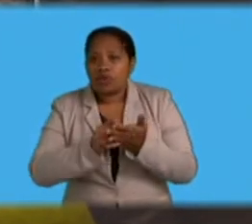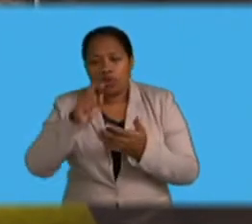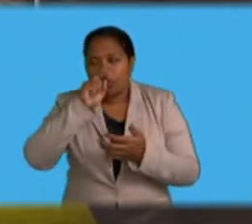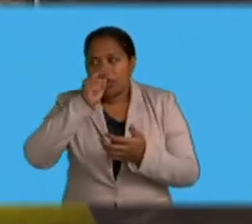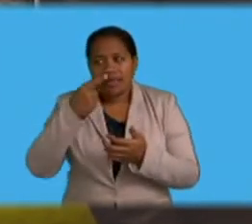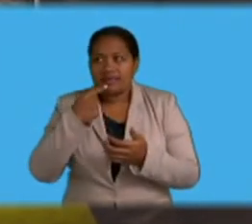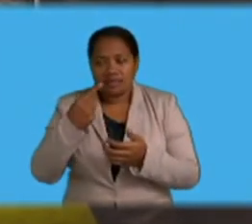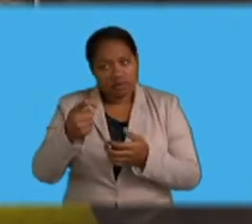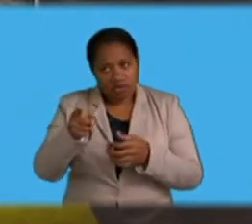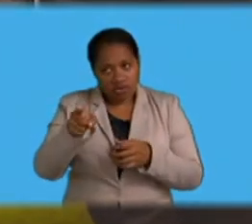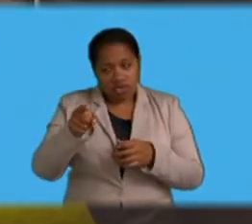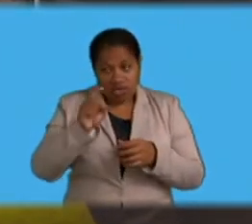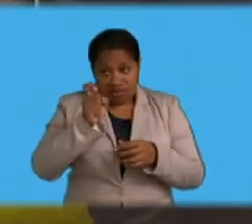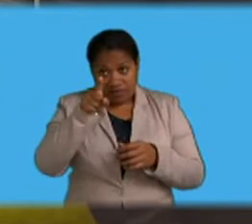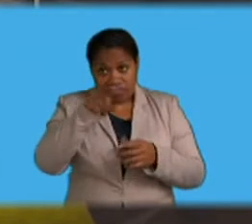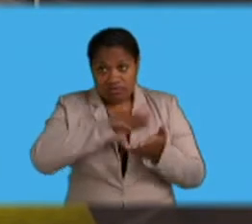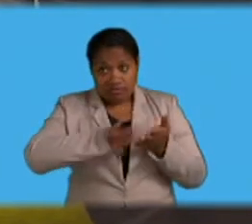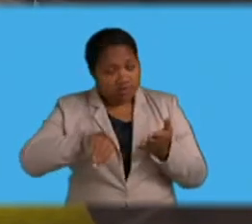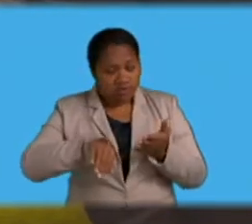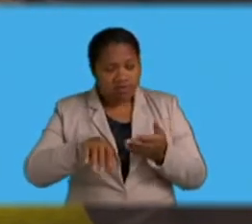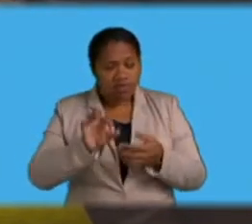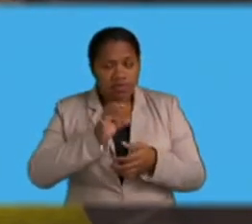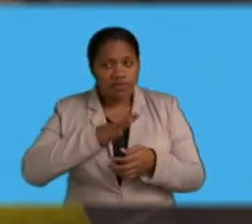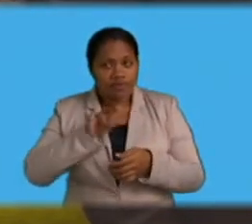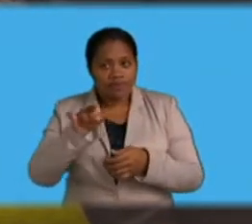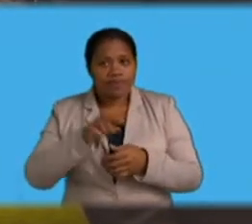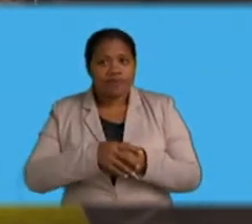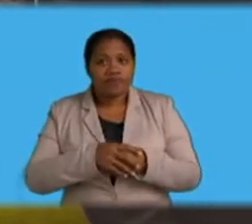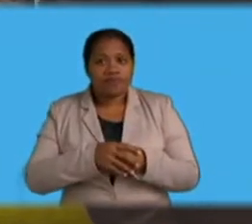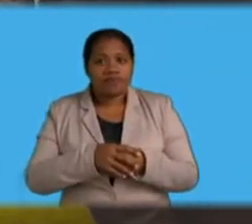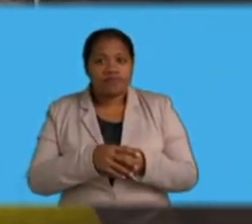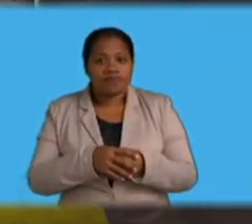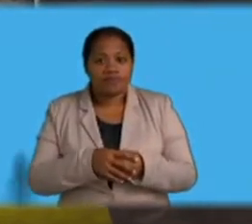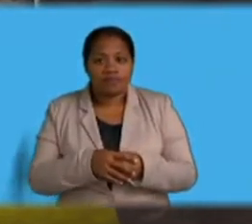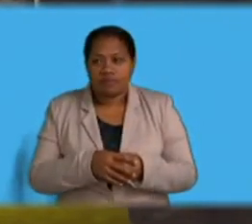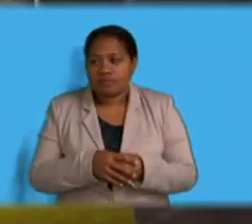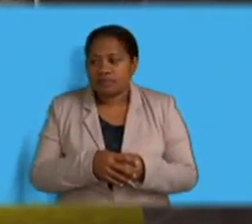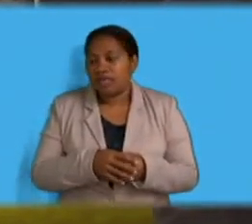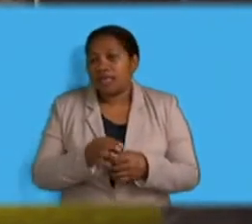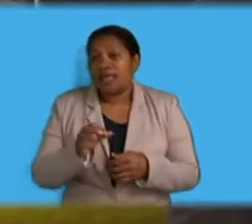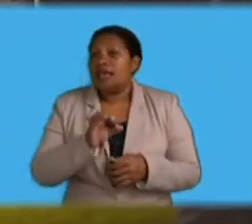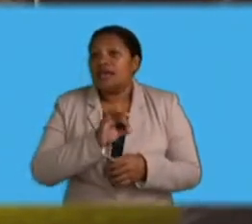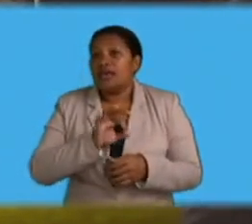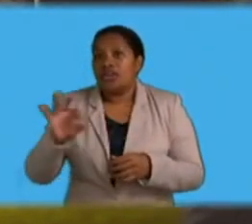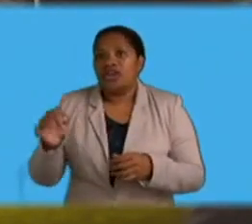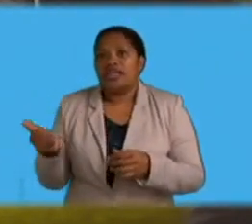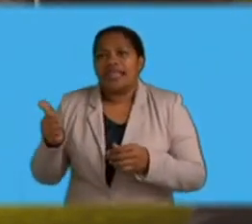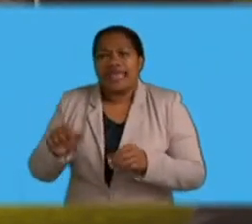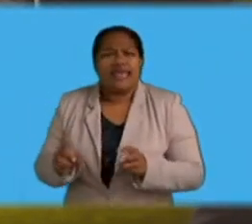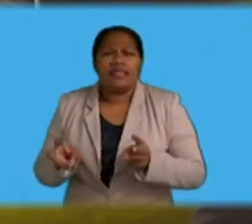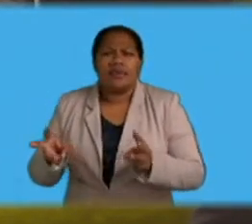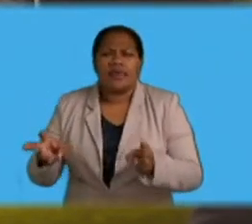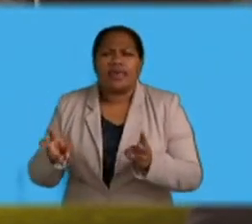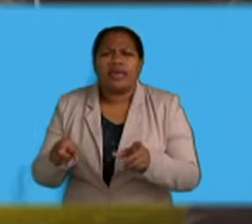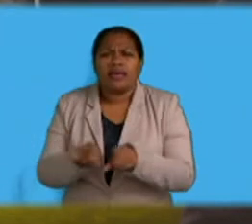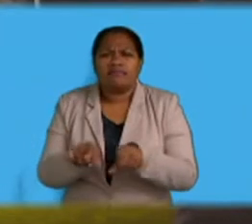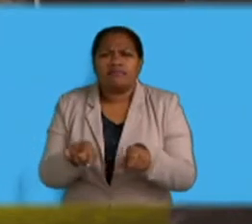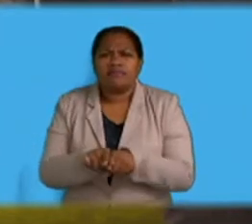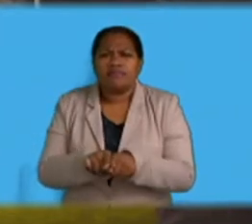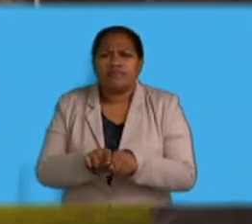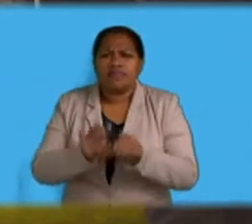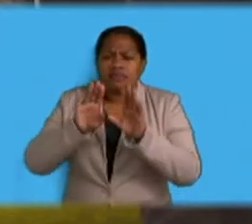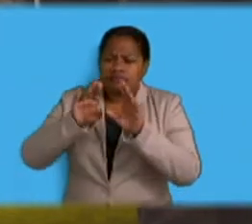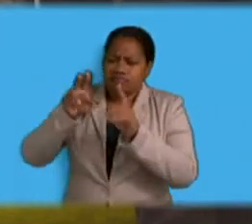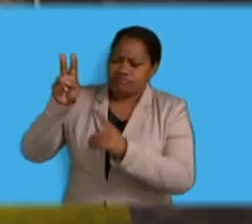that. However, that does not in any way undermine the contractual responsibilities and